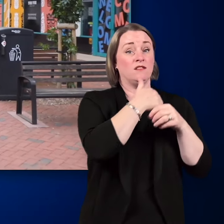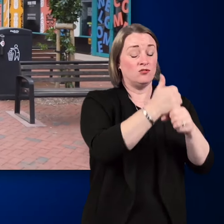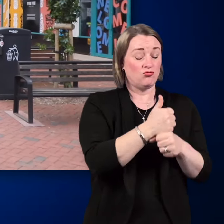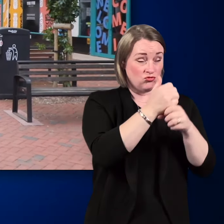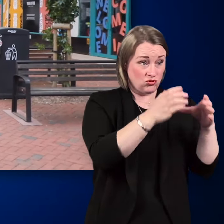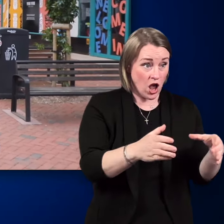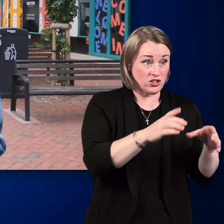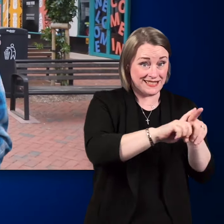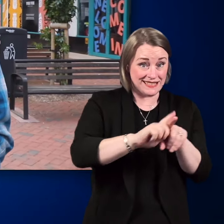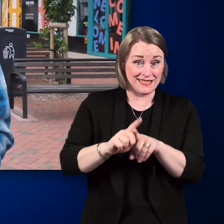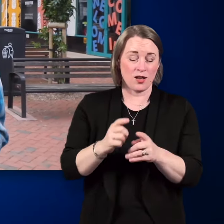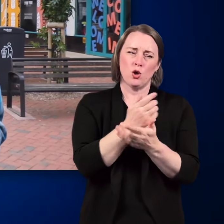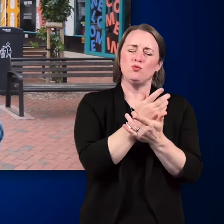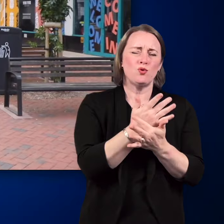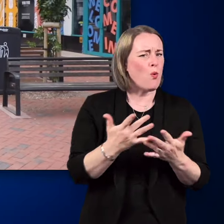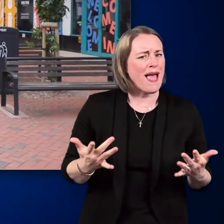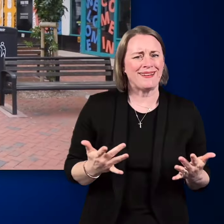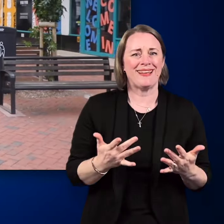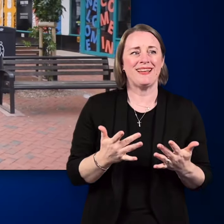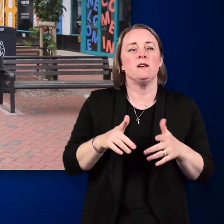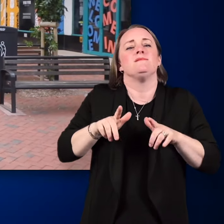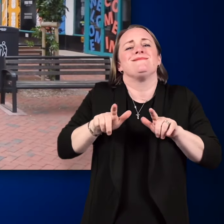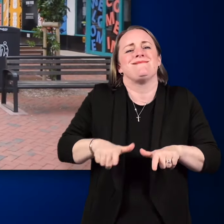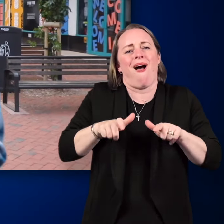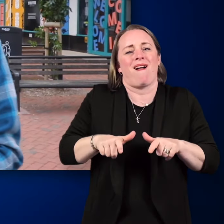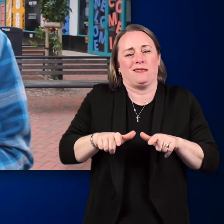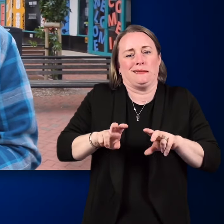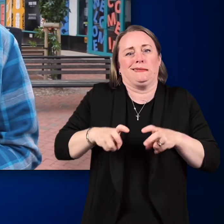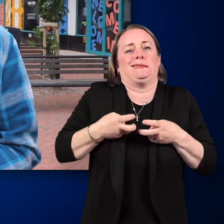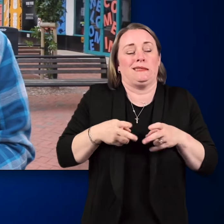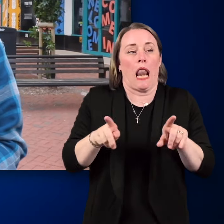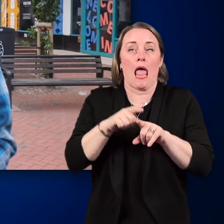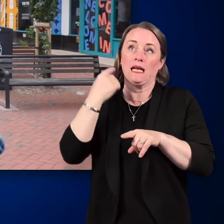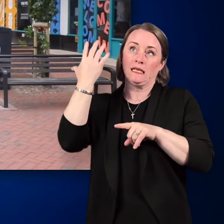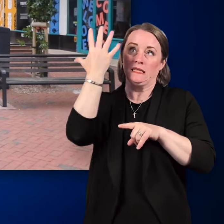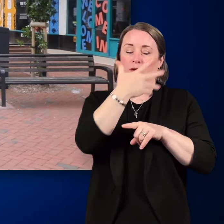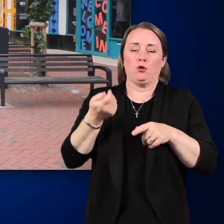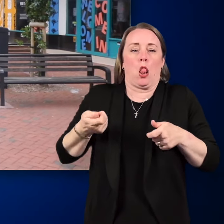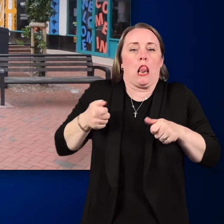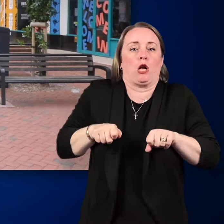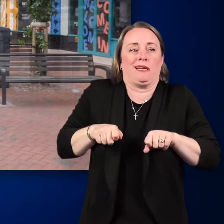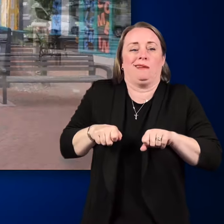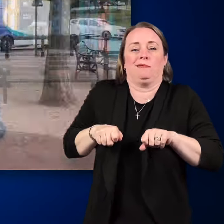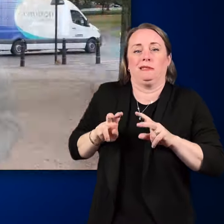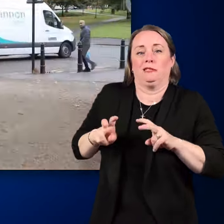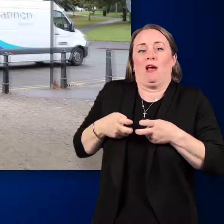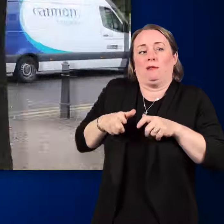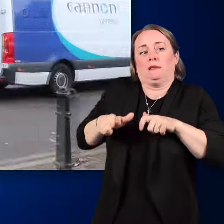spiritual lockdown. And that's what we've been thinking about for the past few weeks.